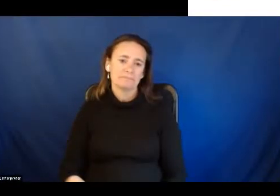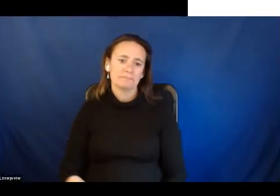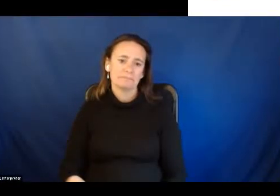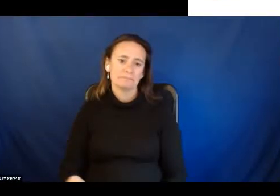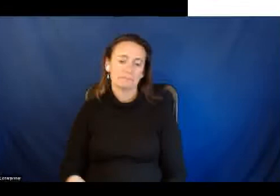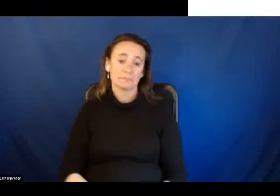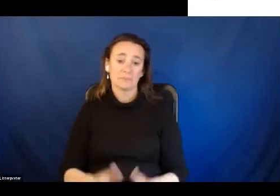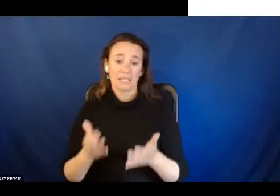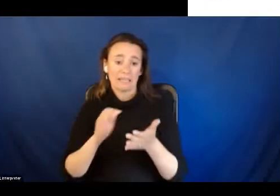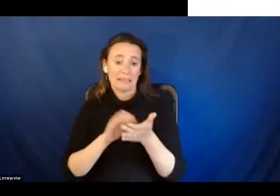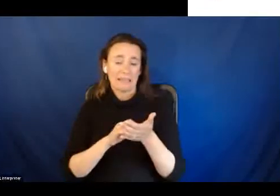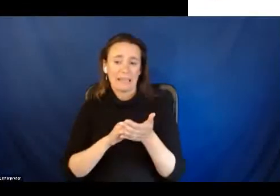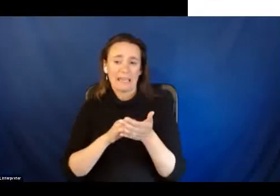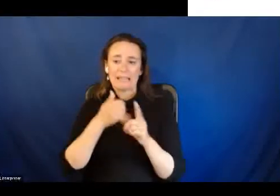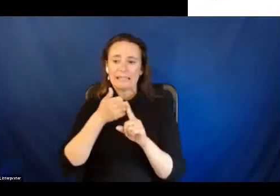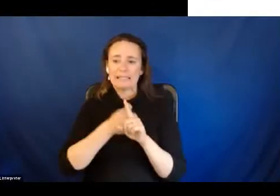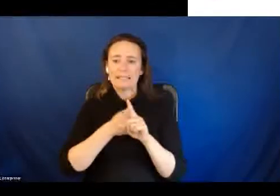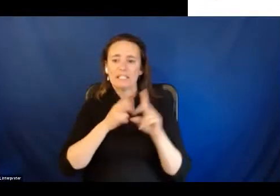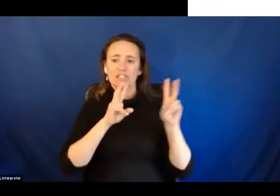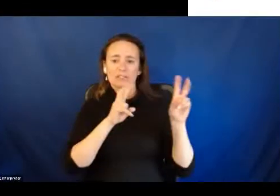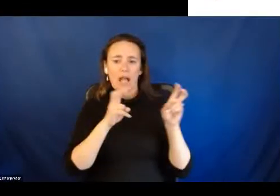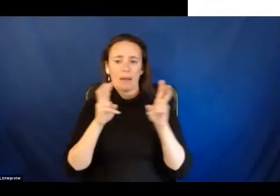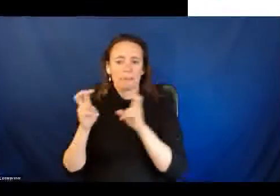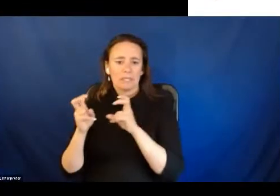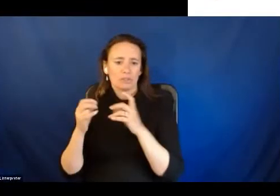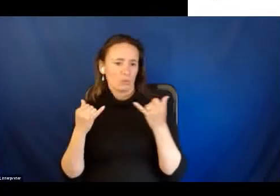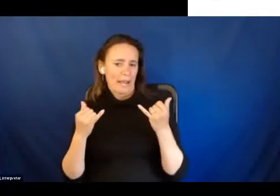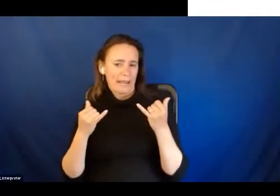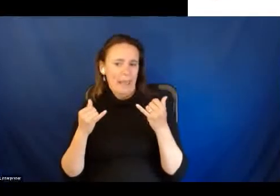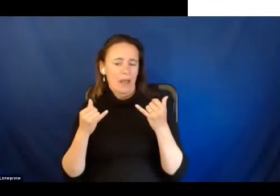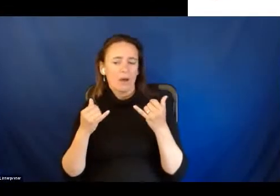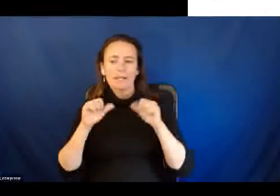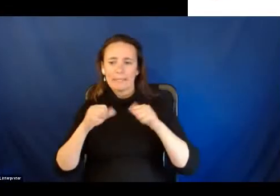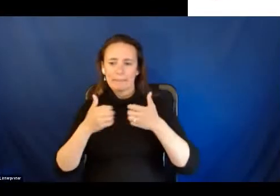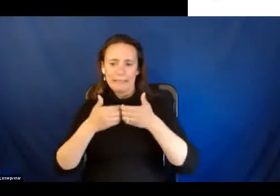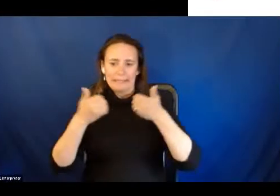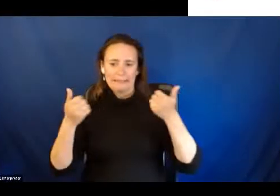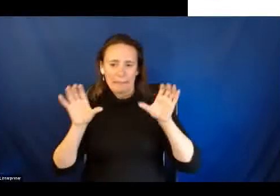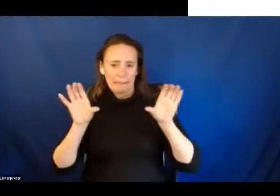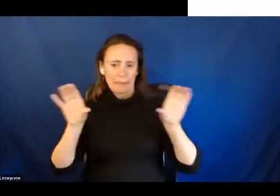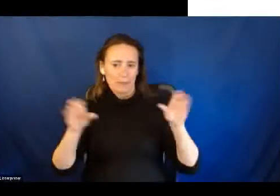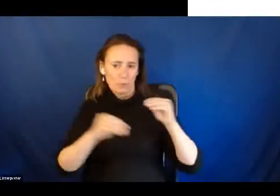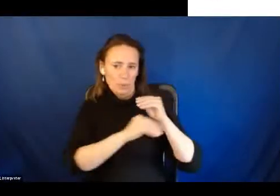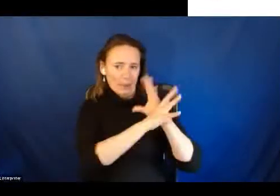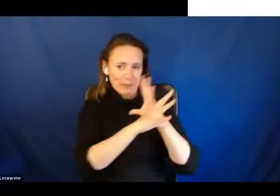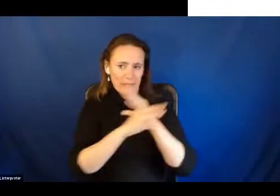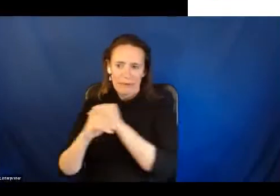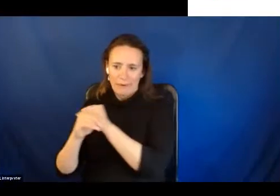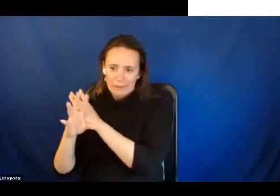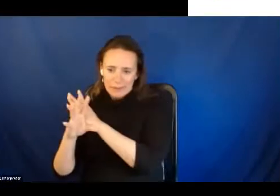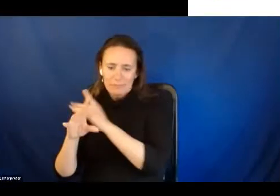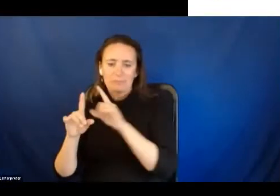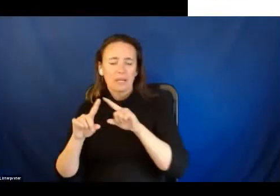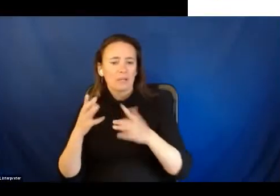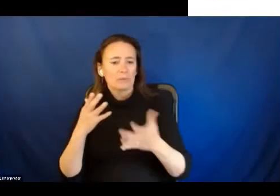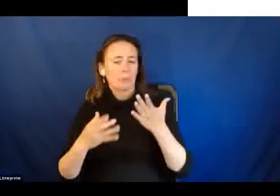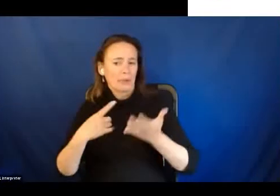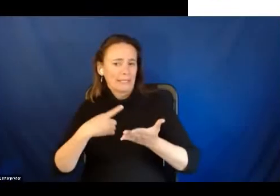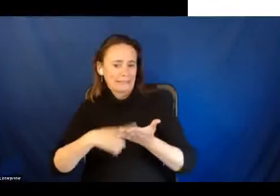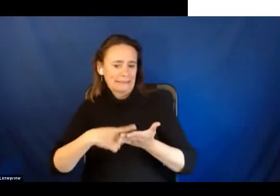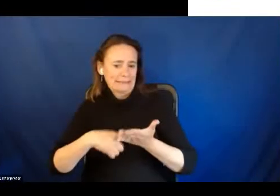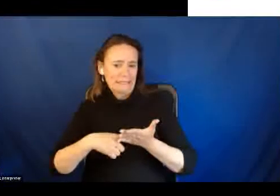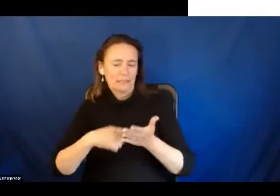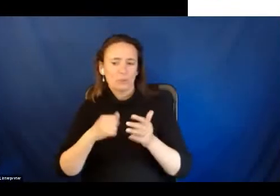Again, each of these topics that are on the slide right now could be their own separate webinars, but these are some things that you might want to discuss with survivors who want